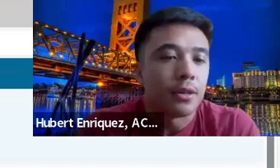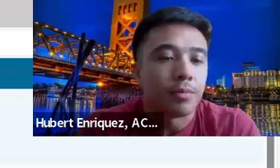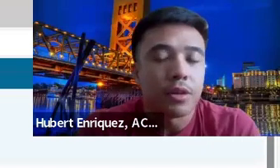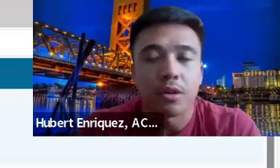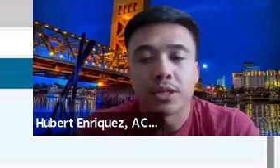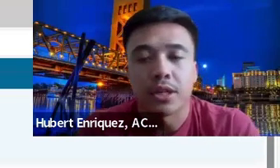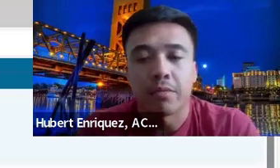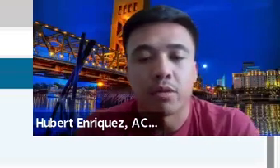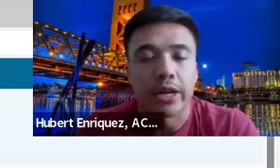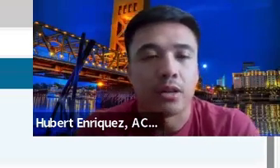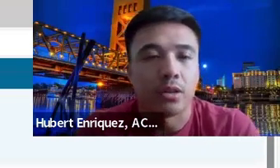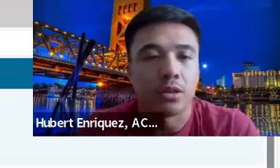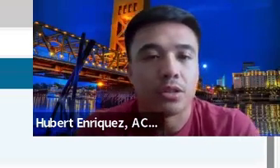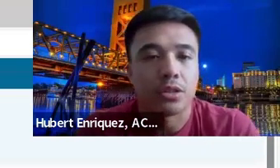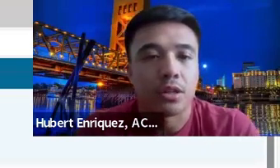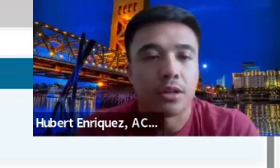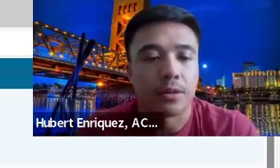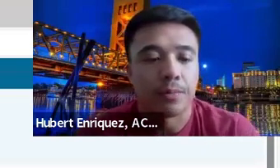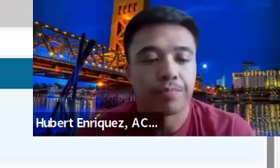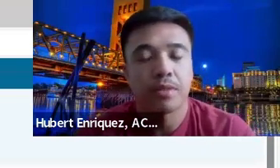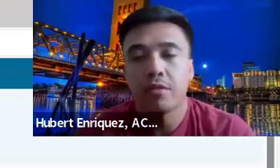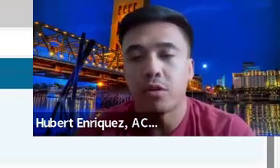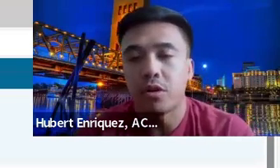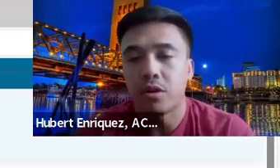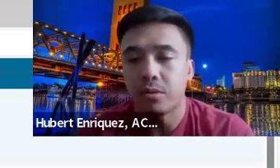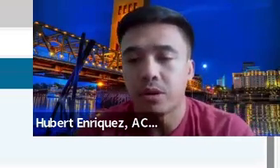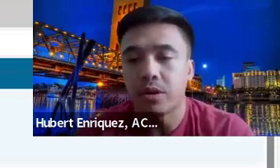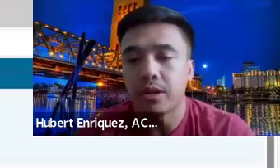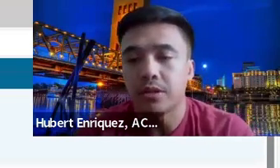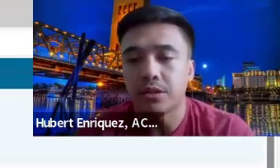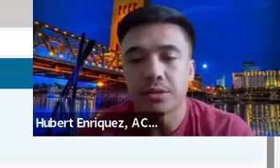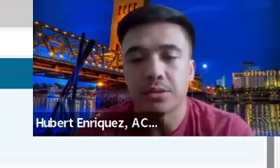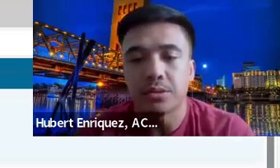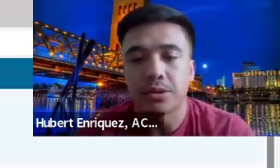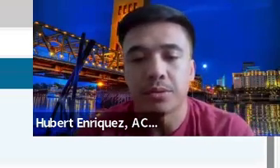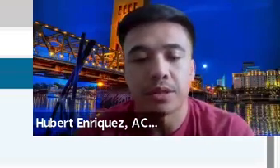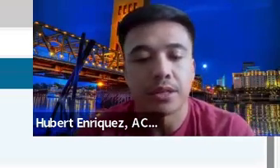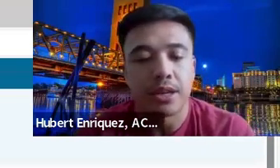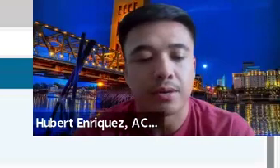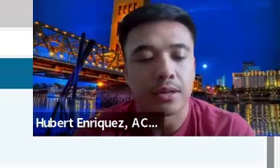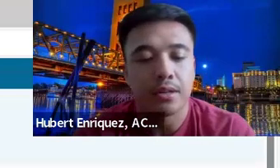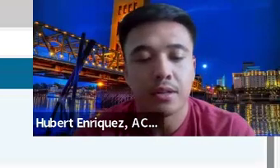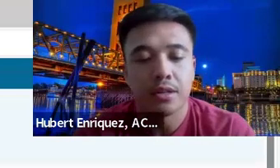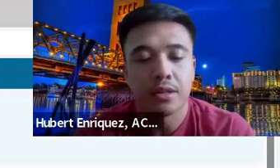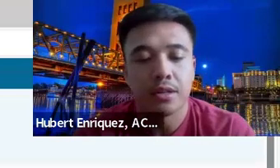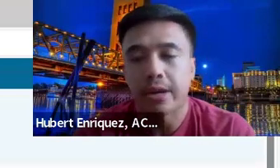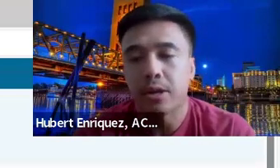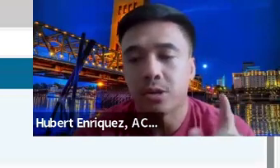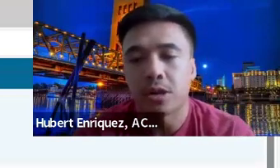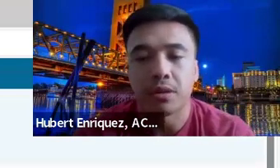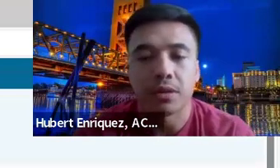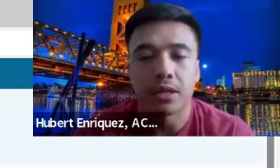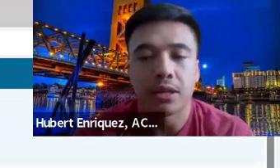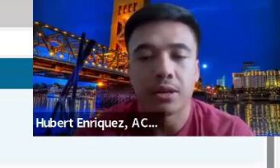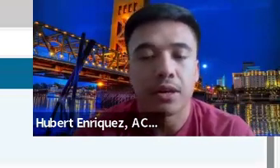this, you can always sign up for Cal Alerts for regarding to your related county. So I